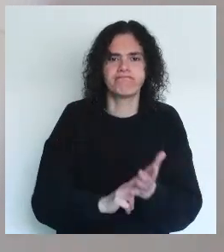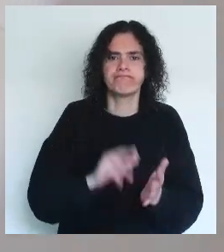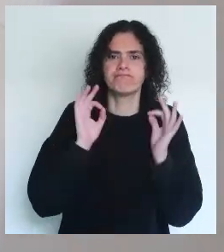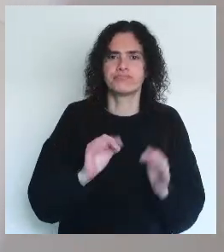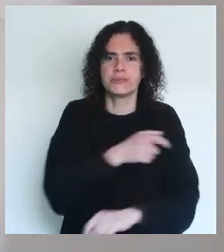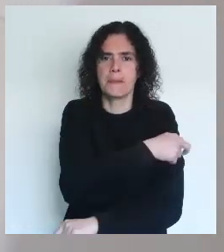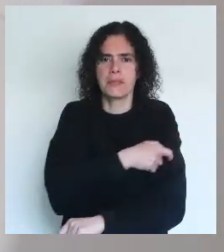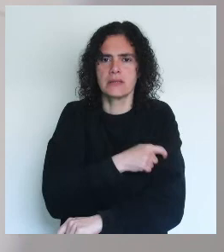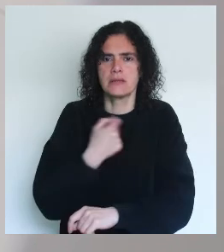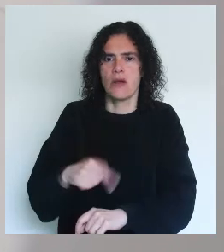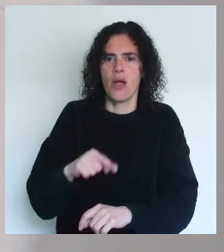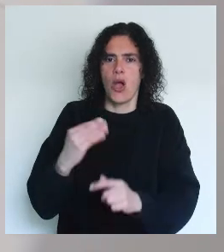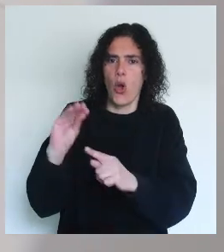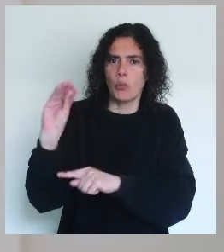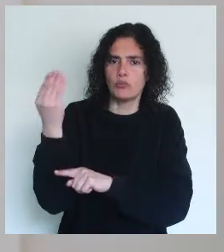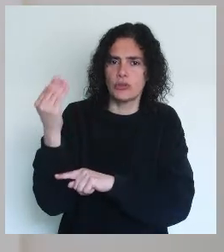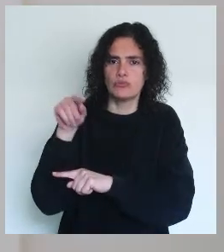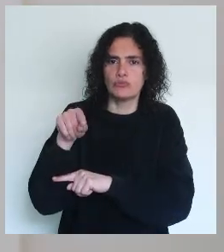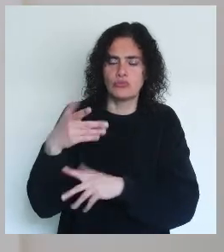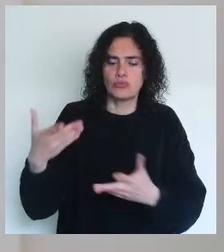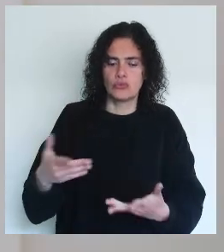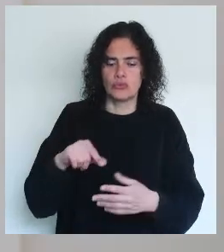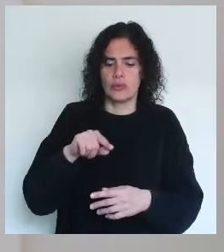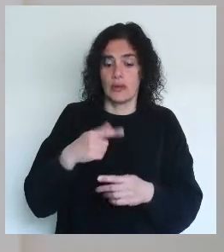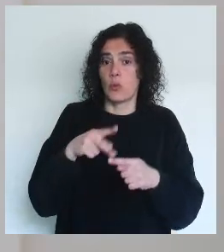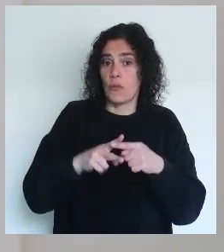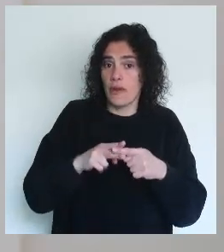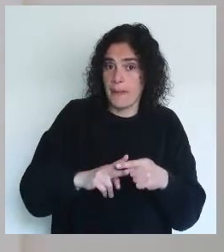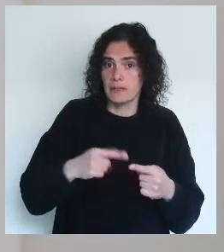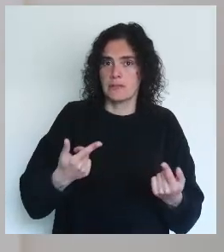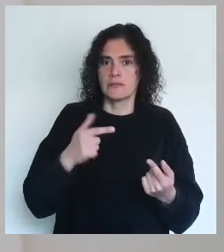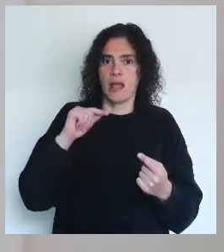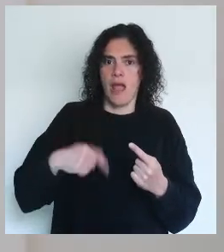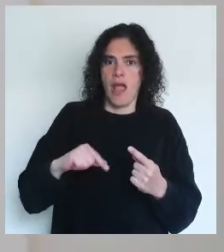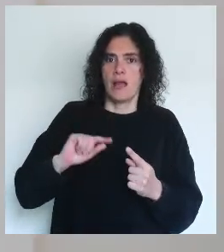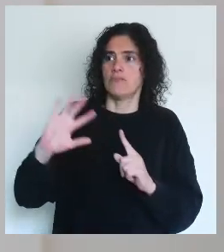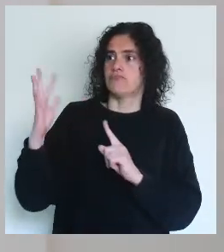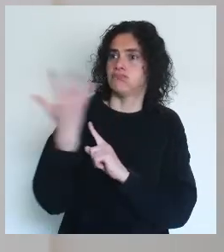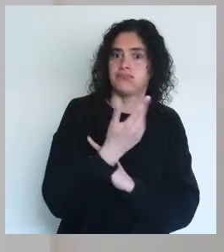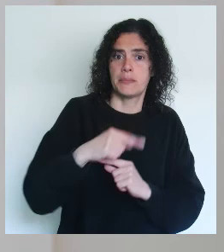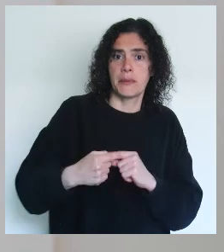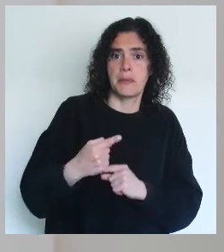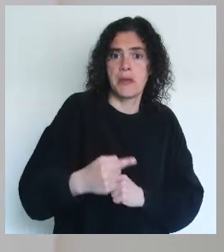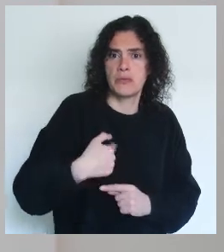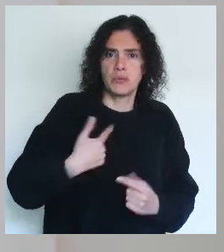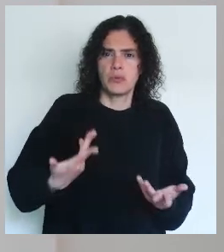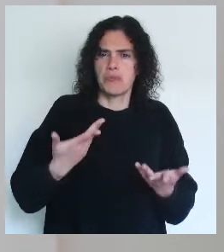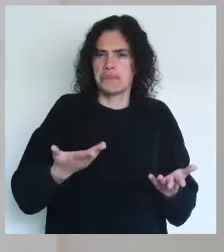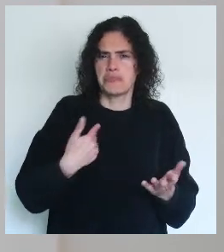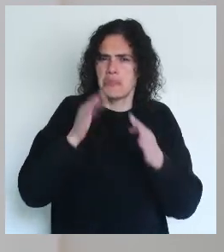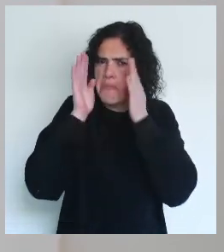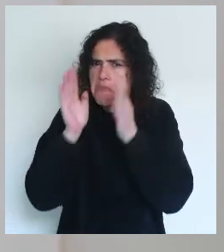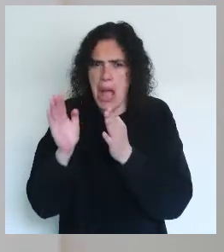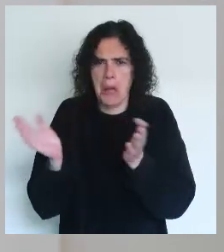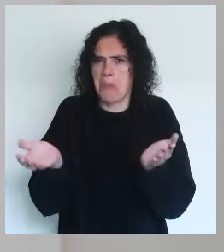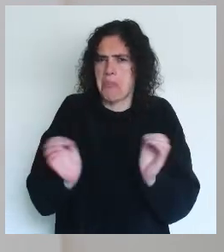hyper-realistic representation of objects, of tools that surround us every day and that we don't